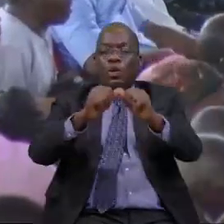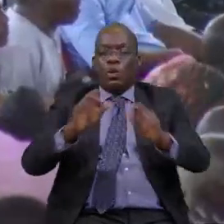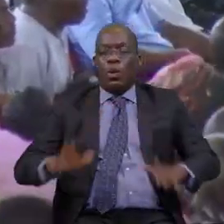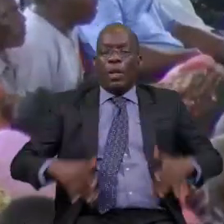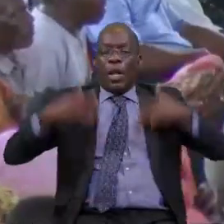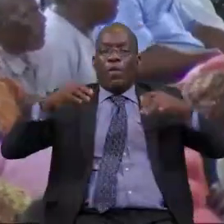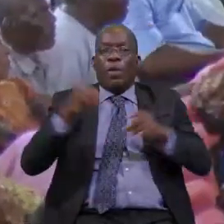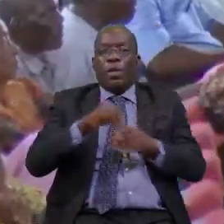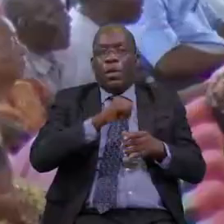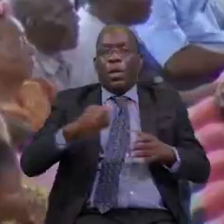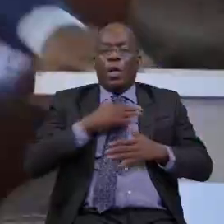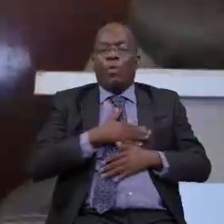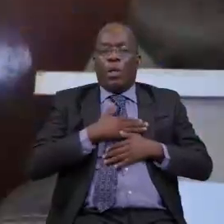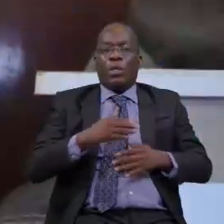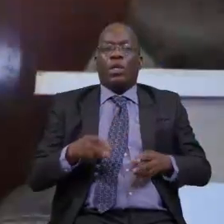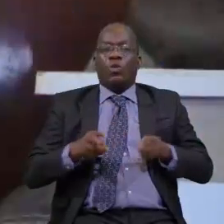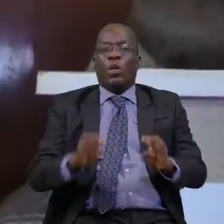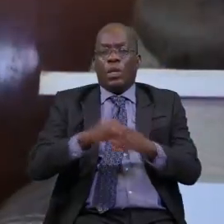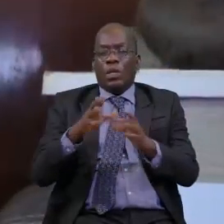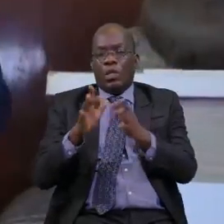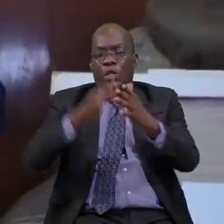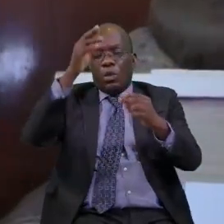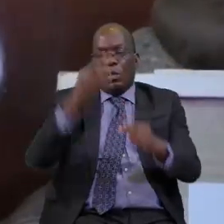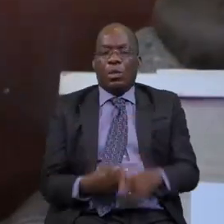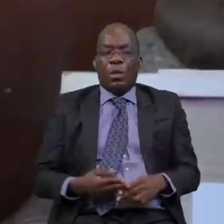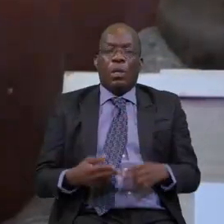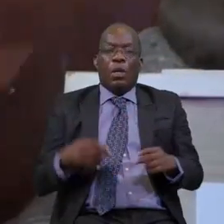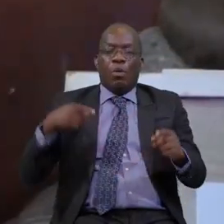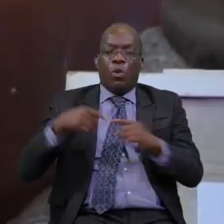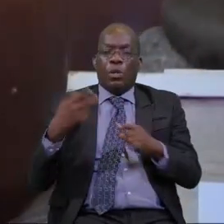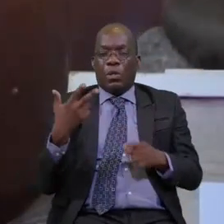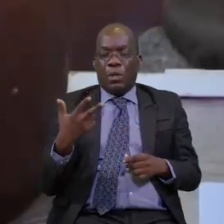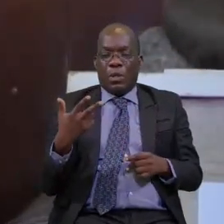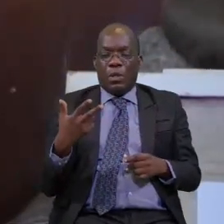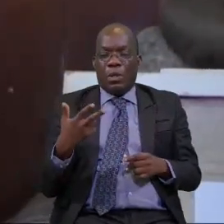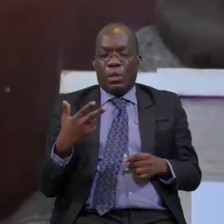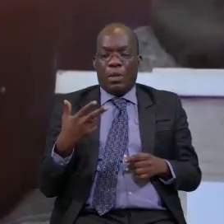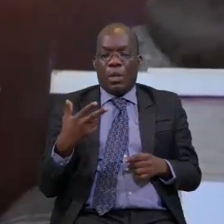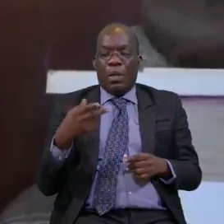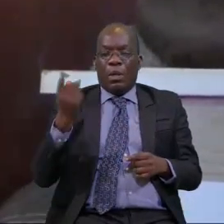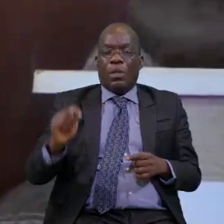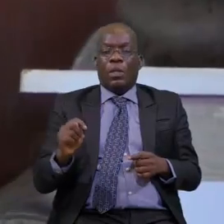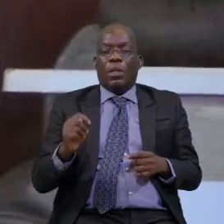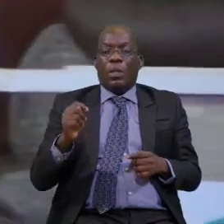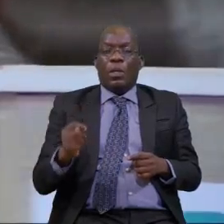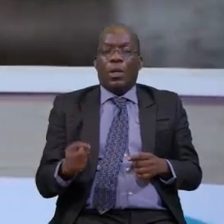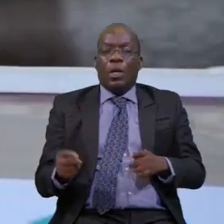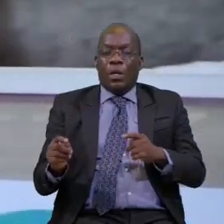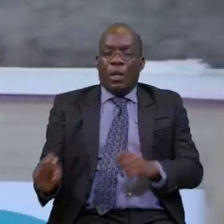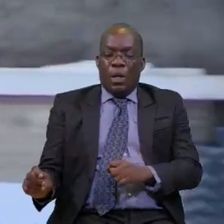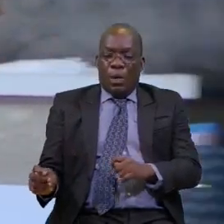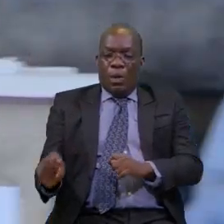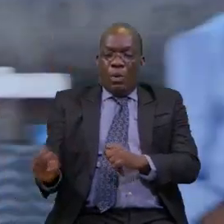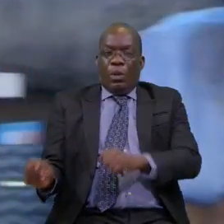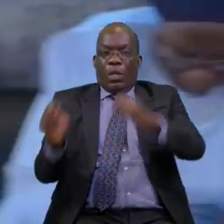way in Jesus' name. Point number three, transcending power through the